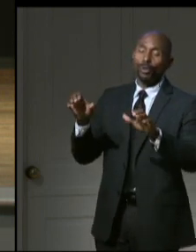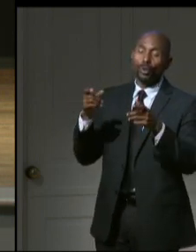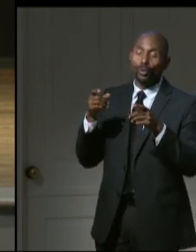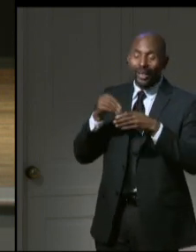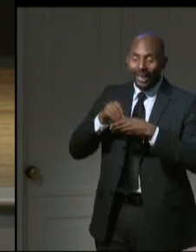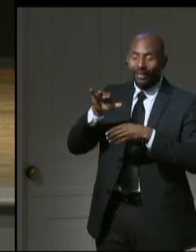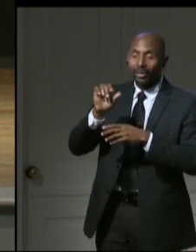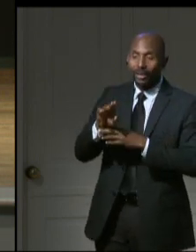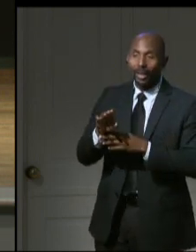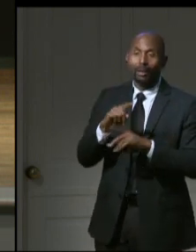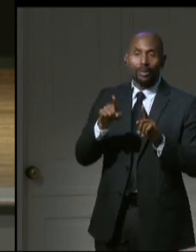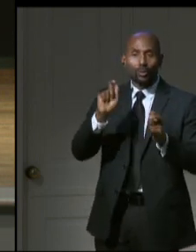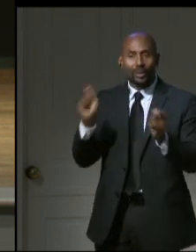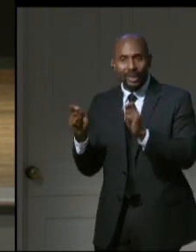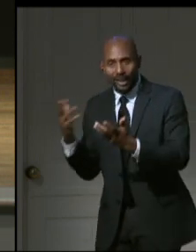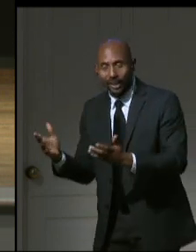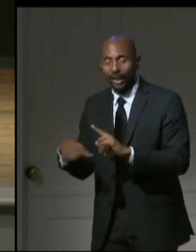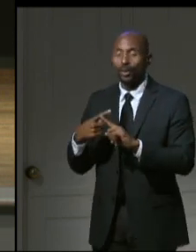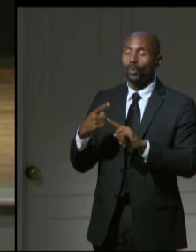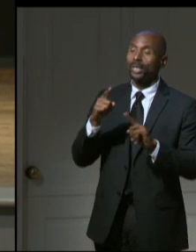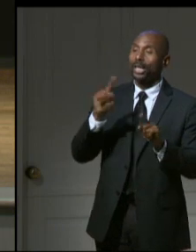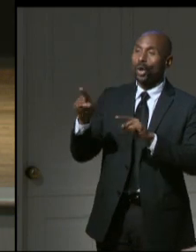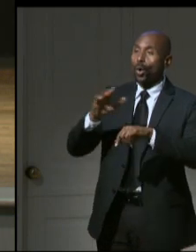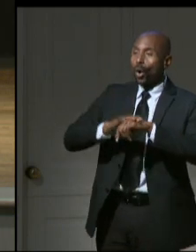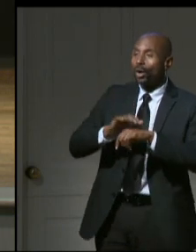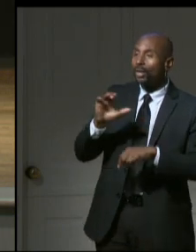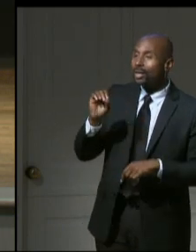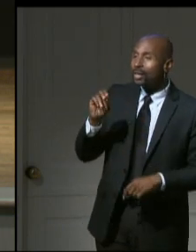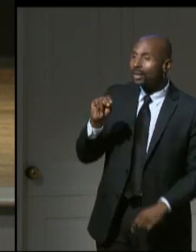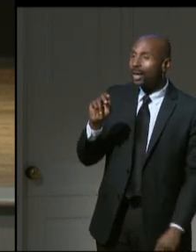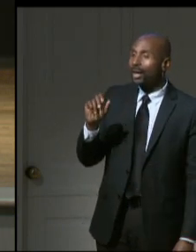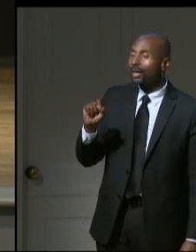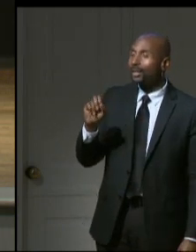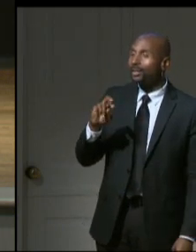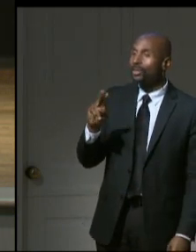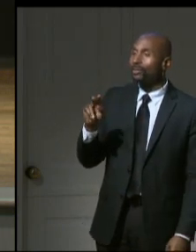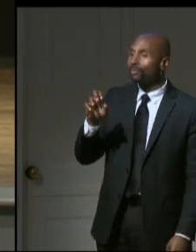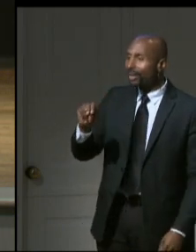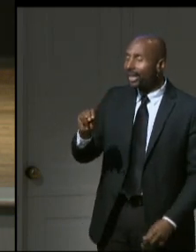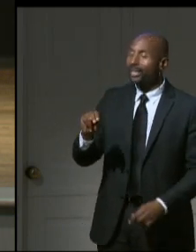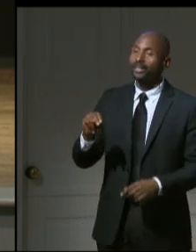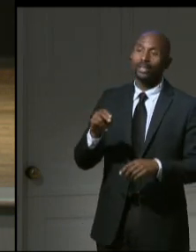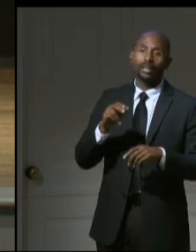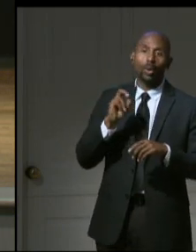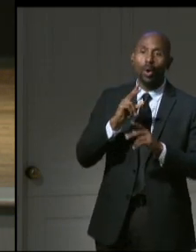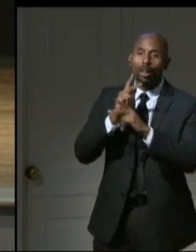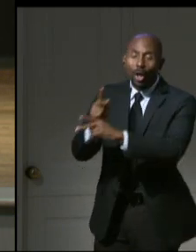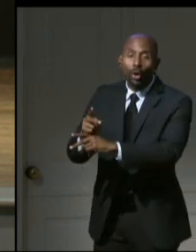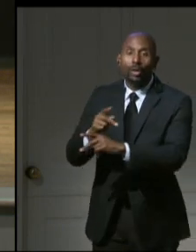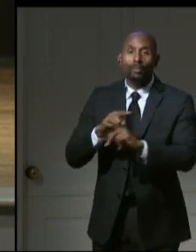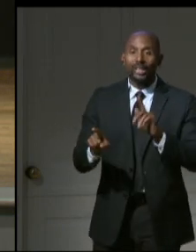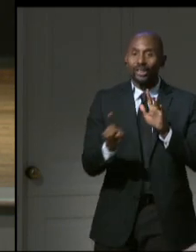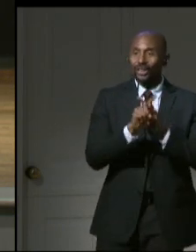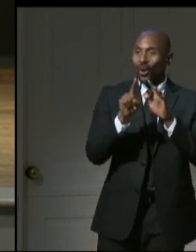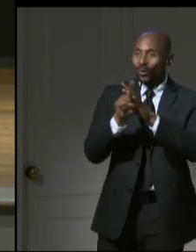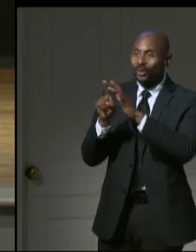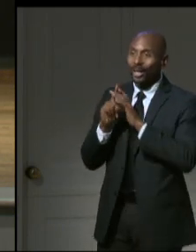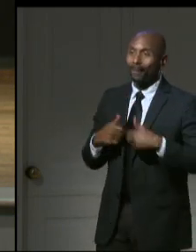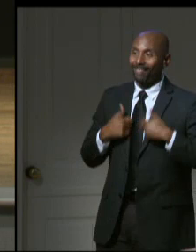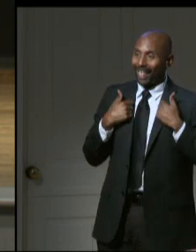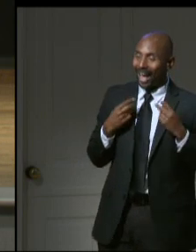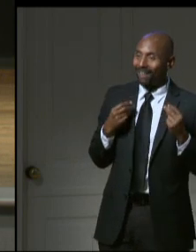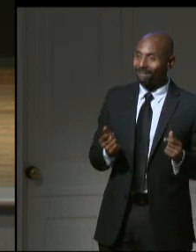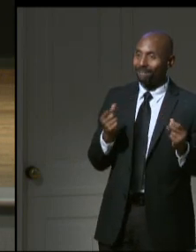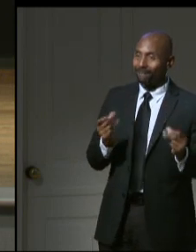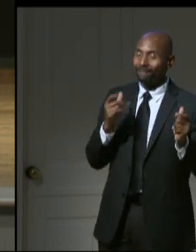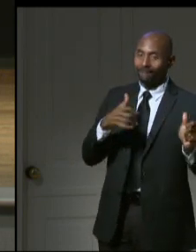go to conservation, go on loan, it's reflected live everywhere. And that was where we began. Now, we've had 5 directors since I